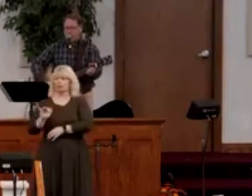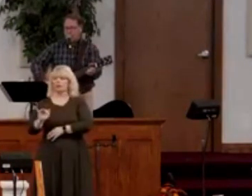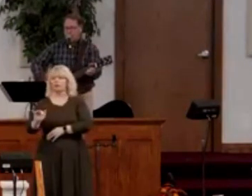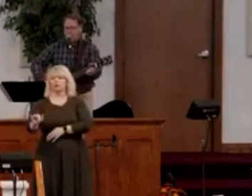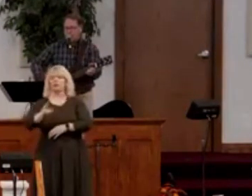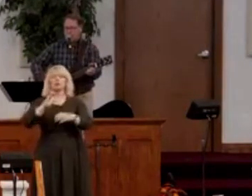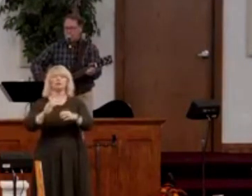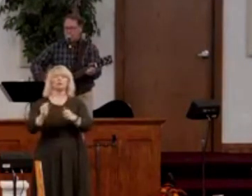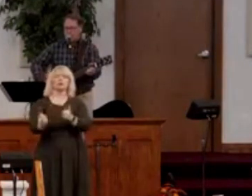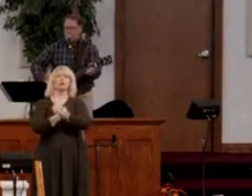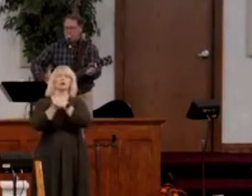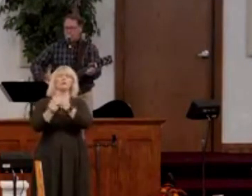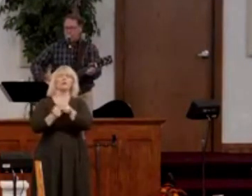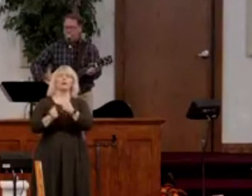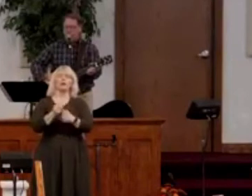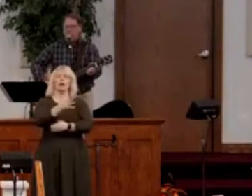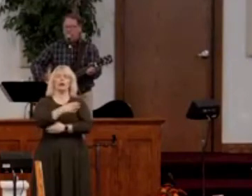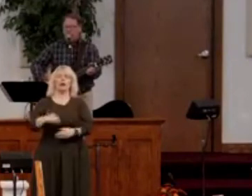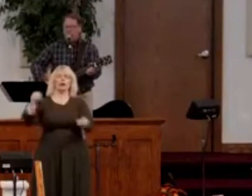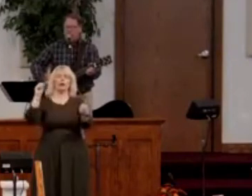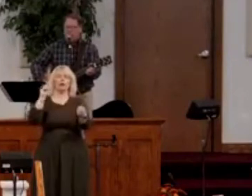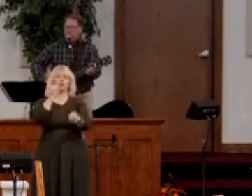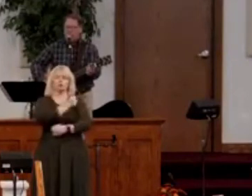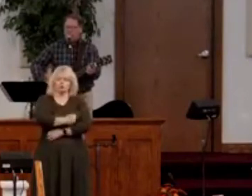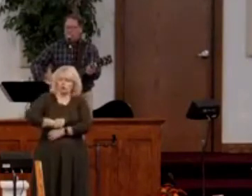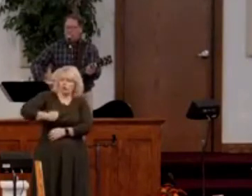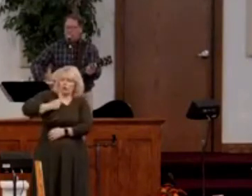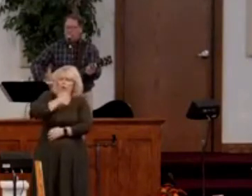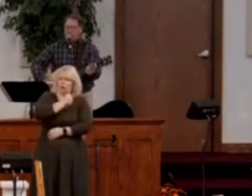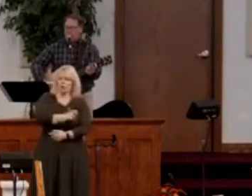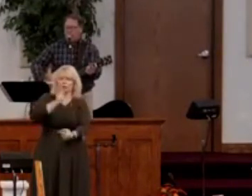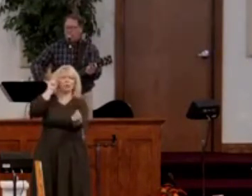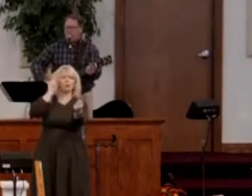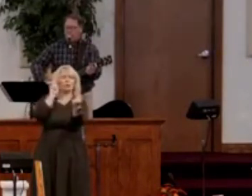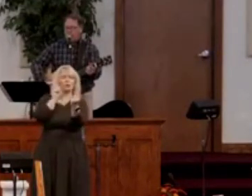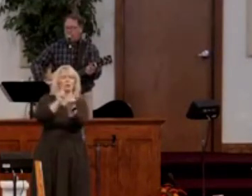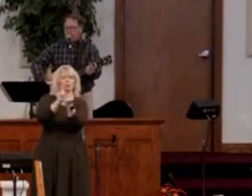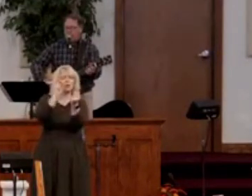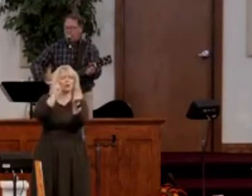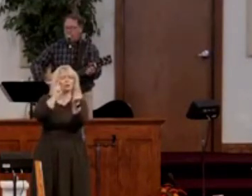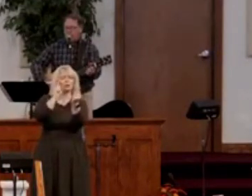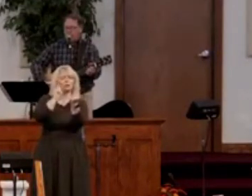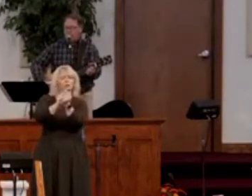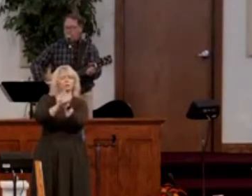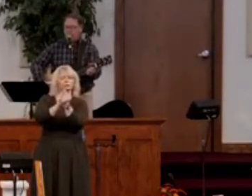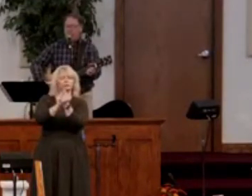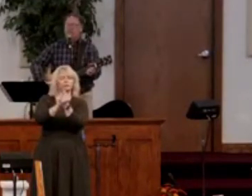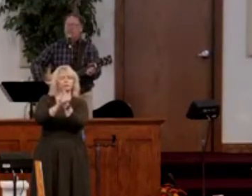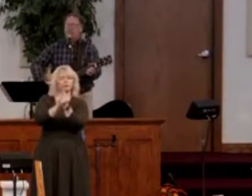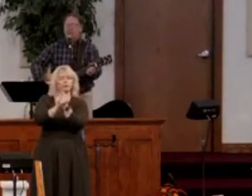Did such love and sorrow me,